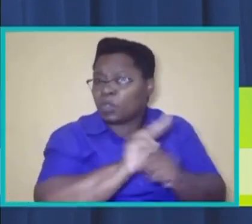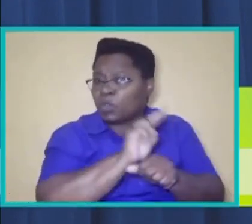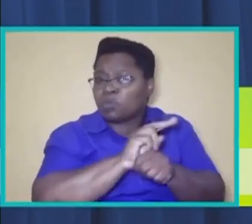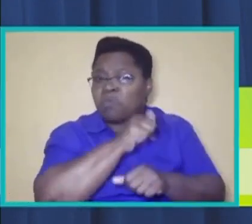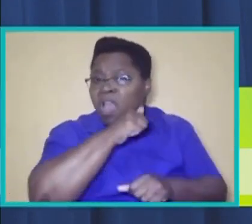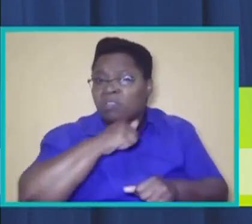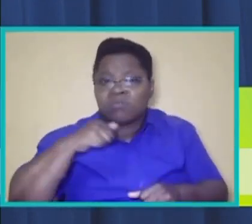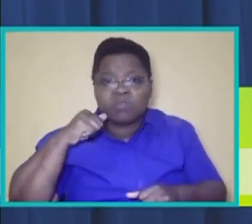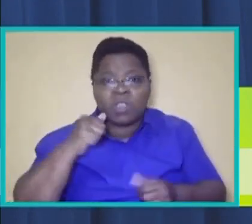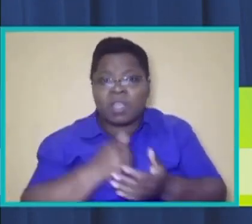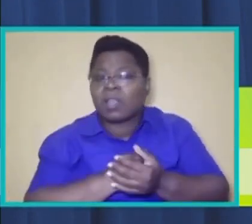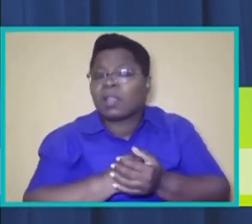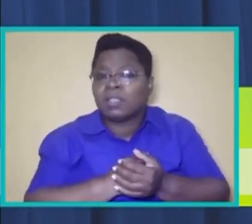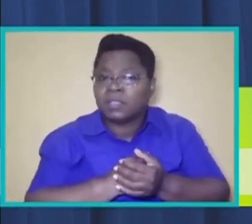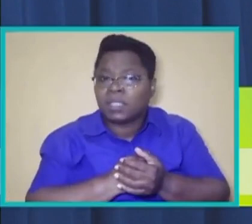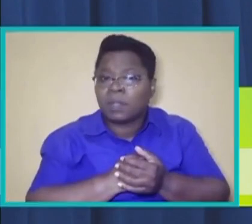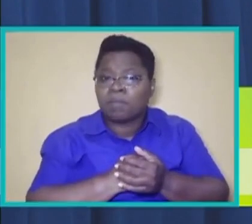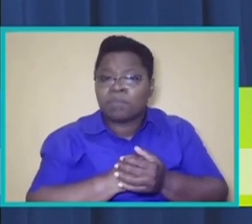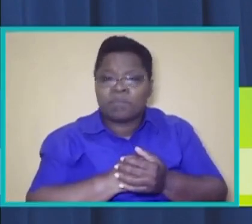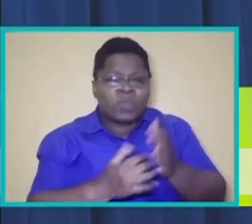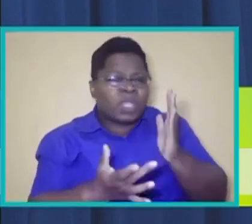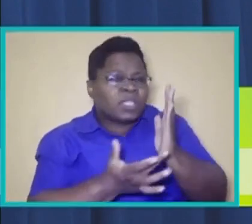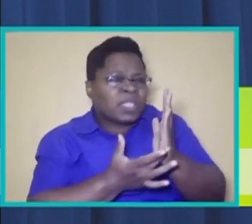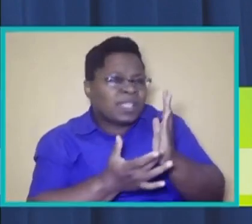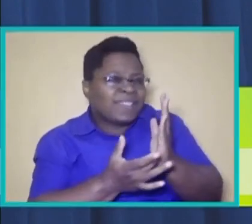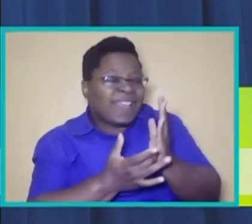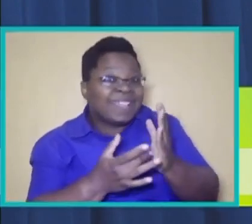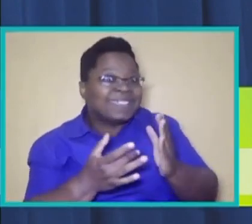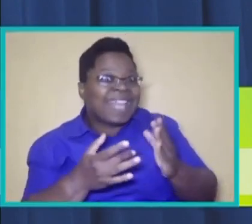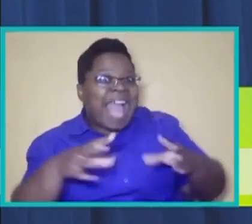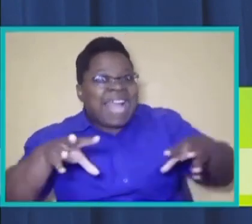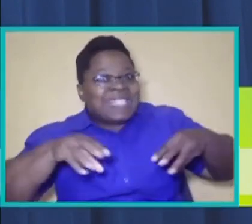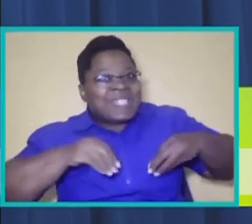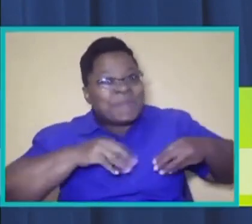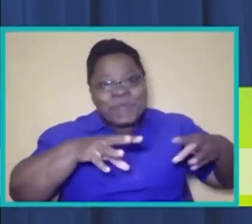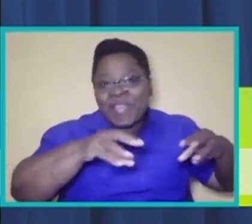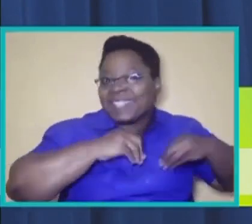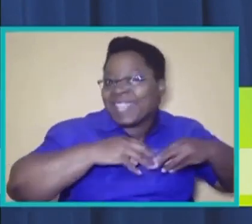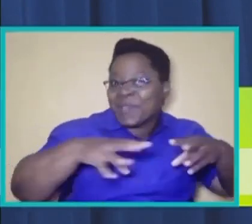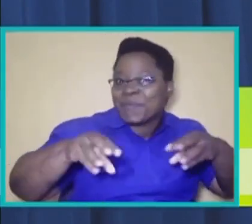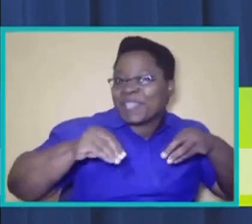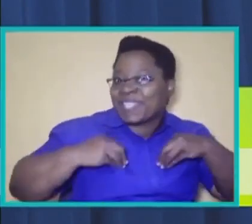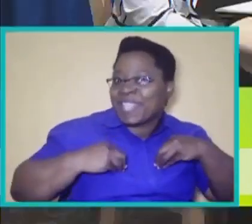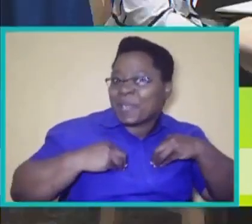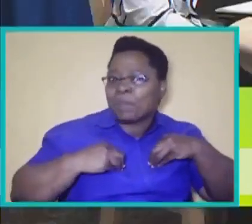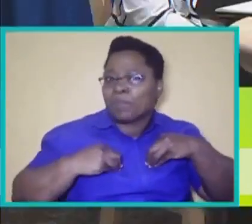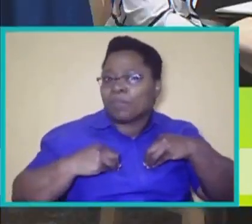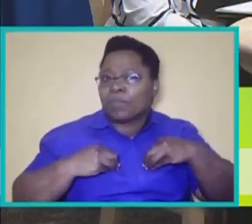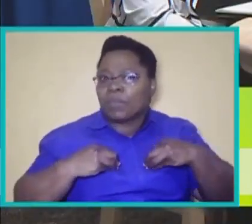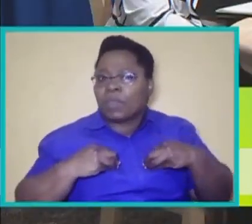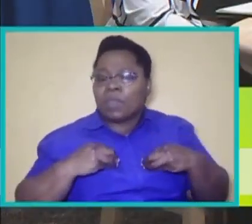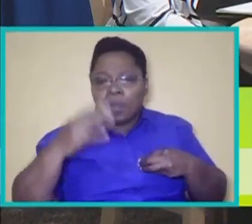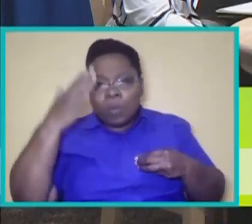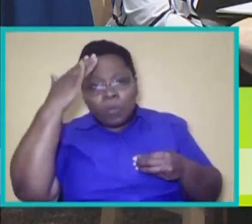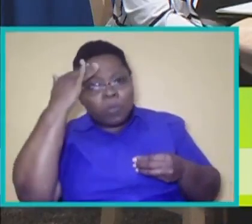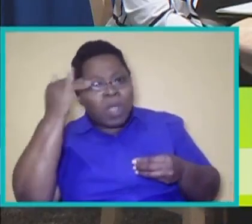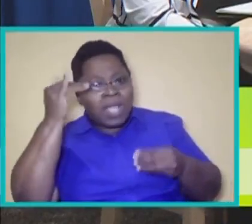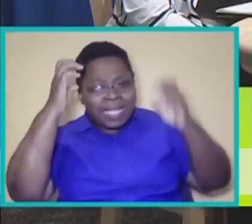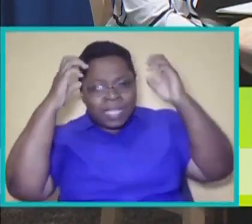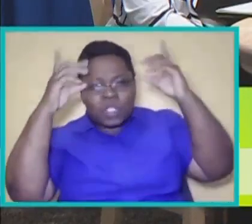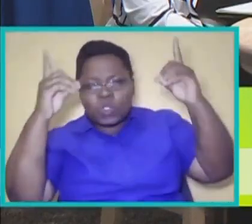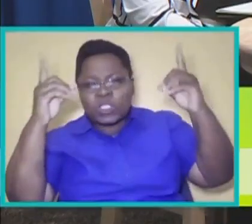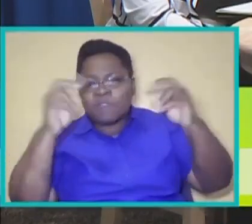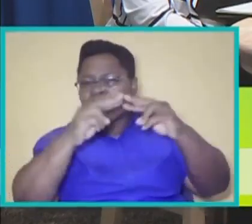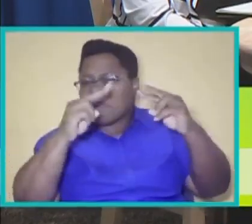because education being a critical pathway for economic opportunities. We are looking at where